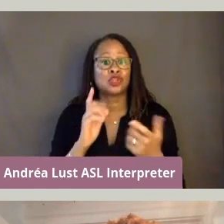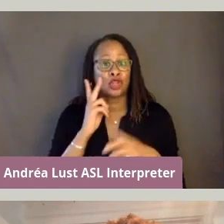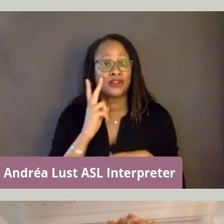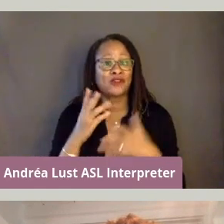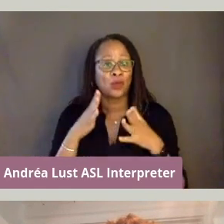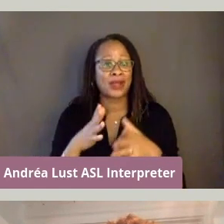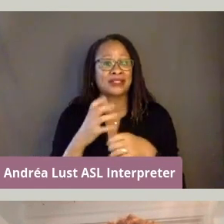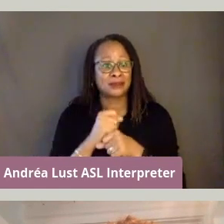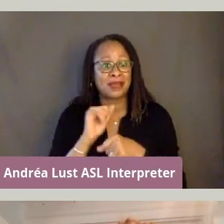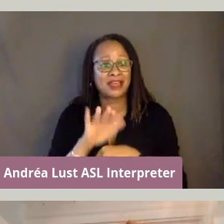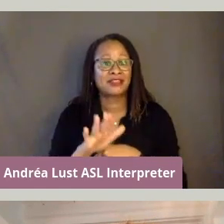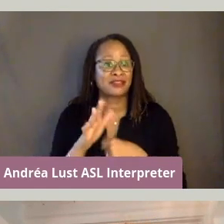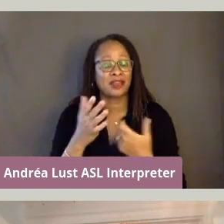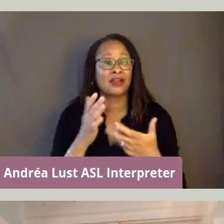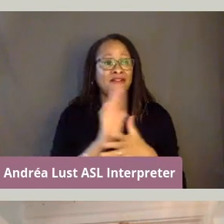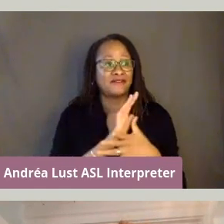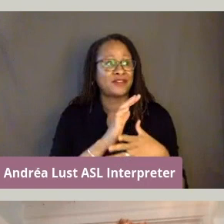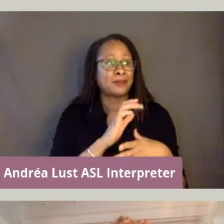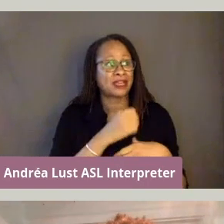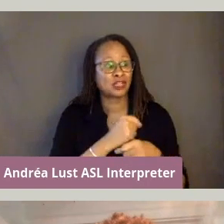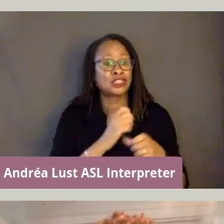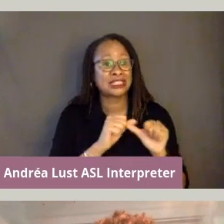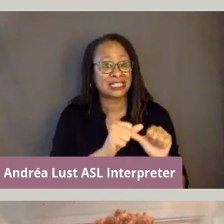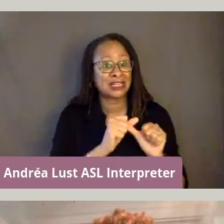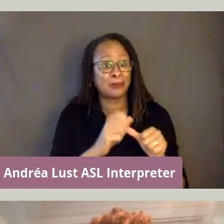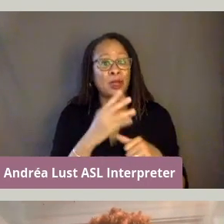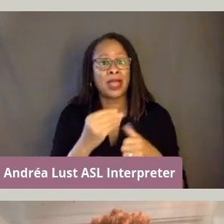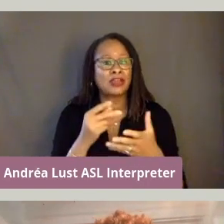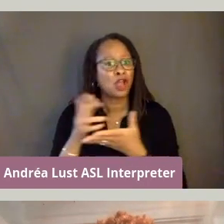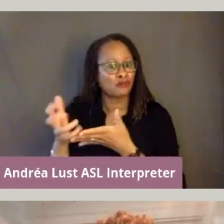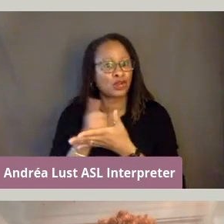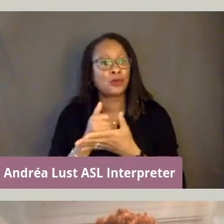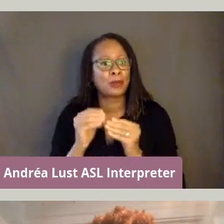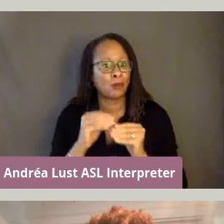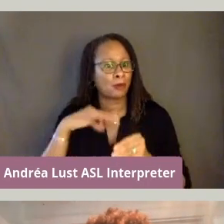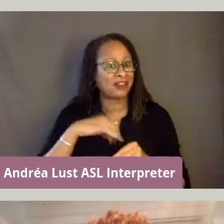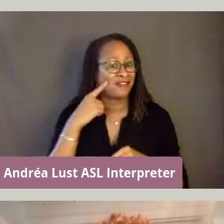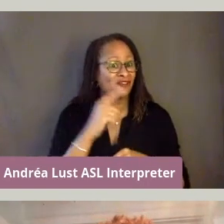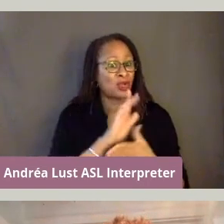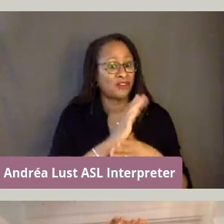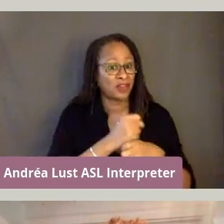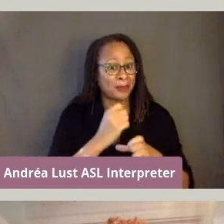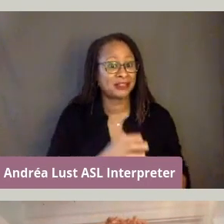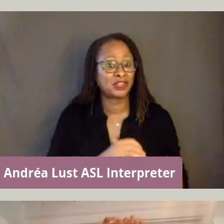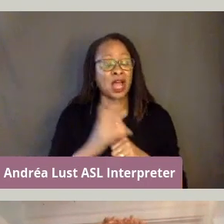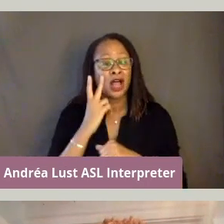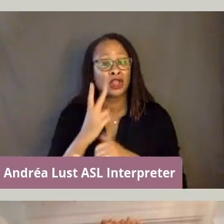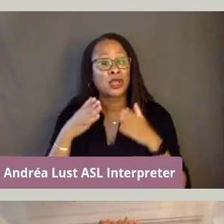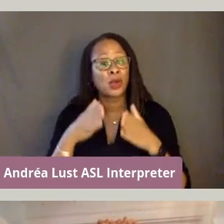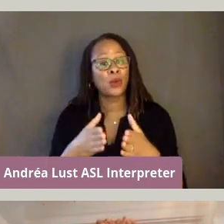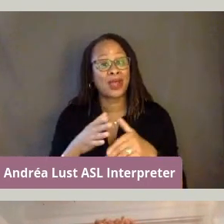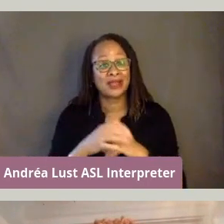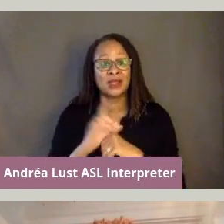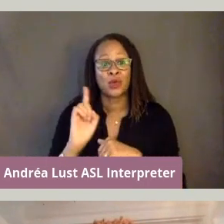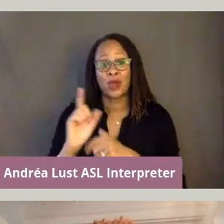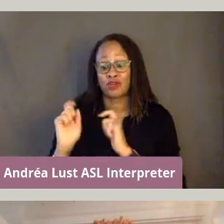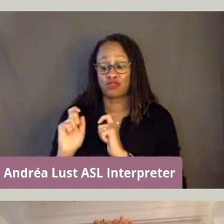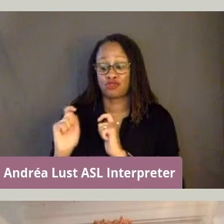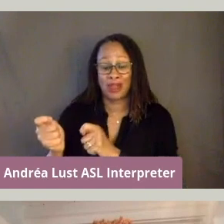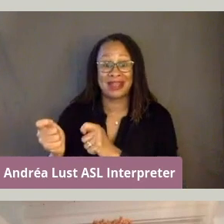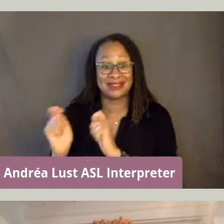and increase filmmaker sustainability. And so looking at ways where grants could be recouped to